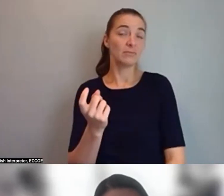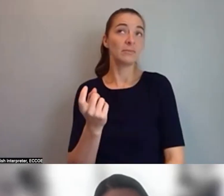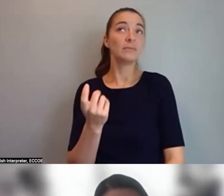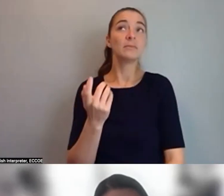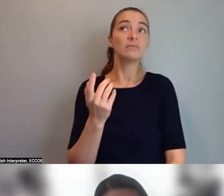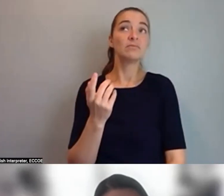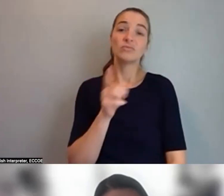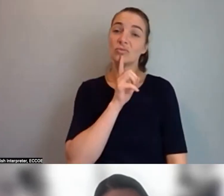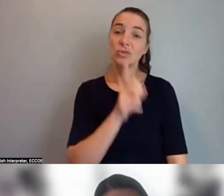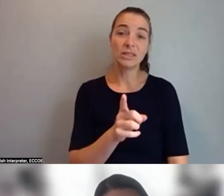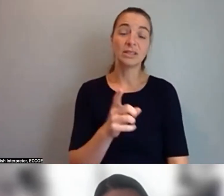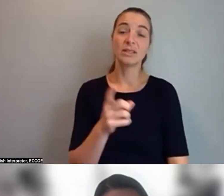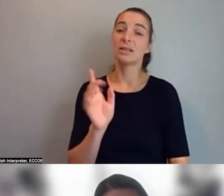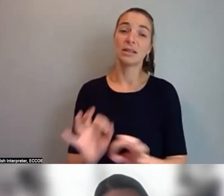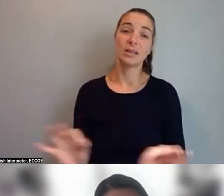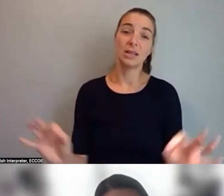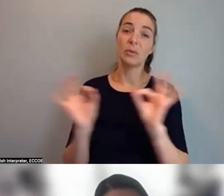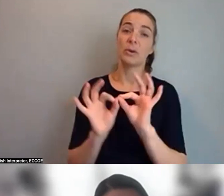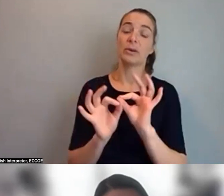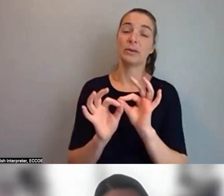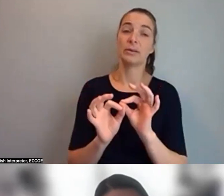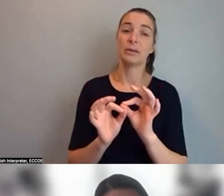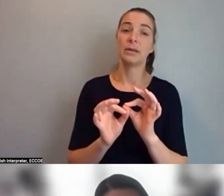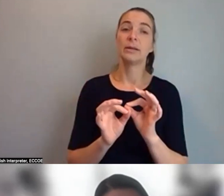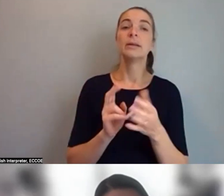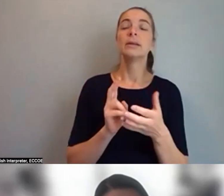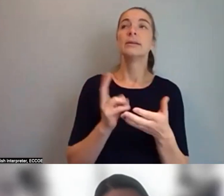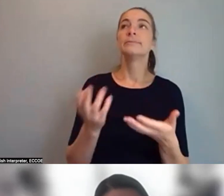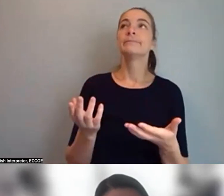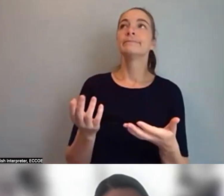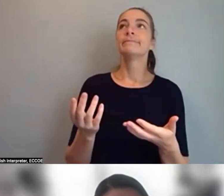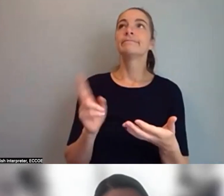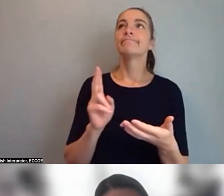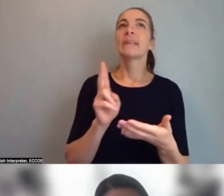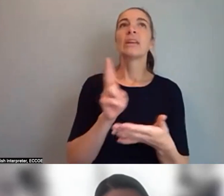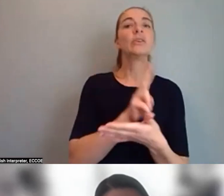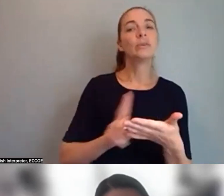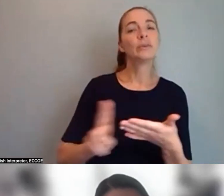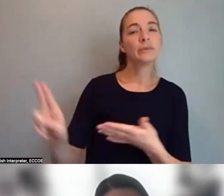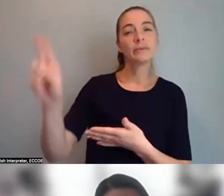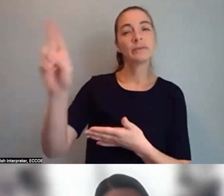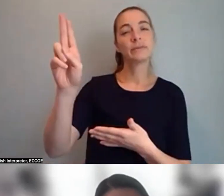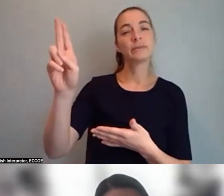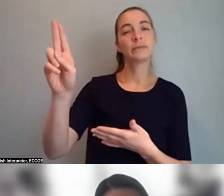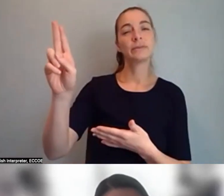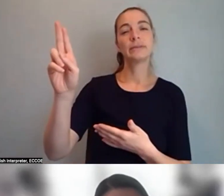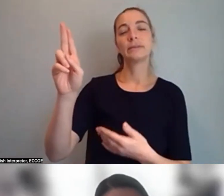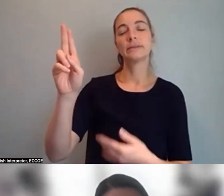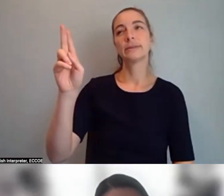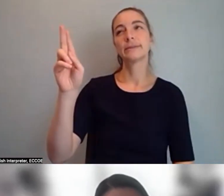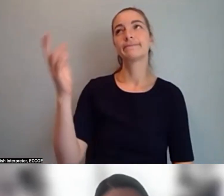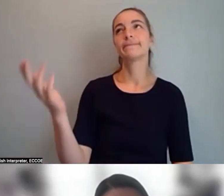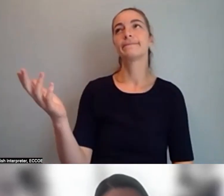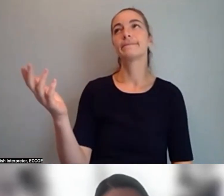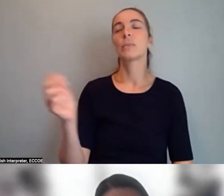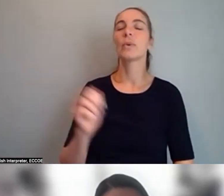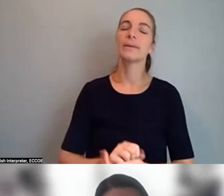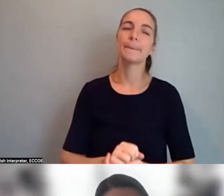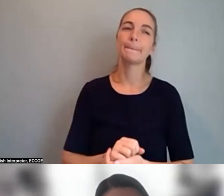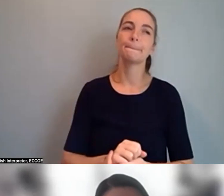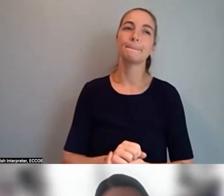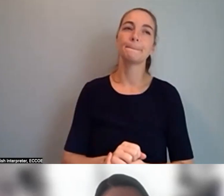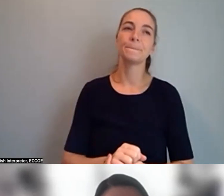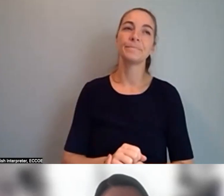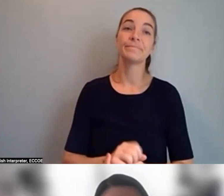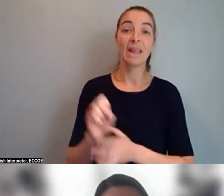universities are really, really, I mean, if, if Trump had been